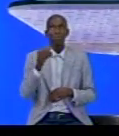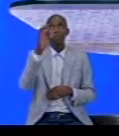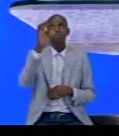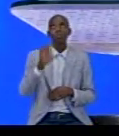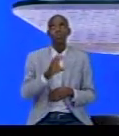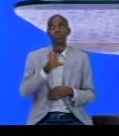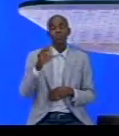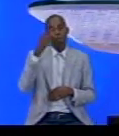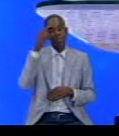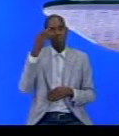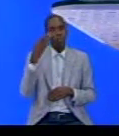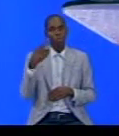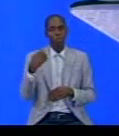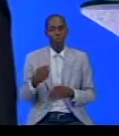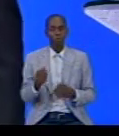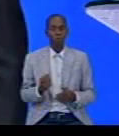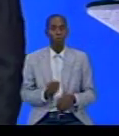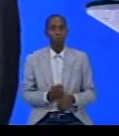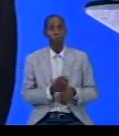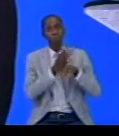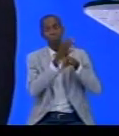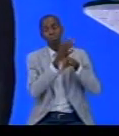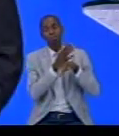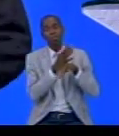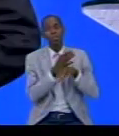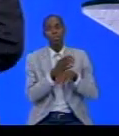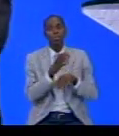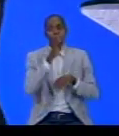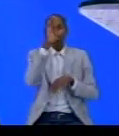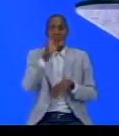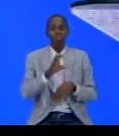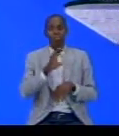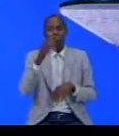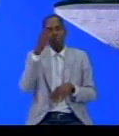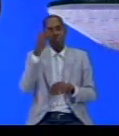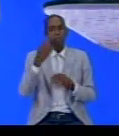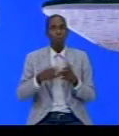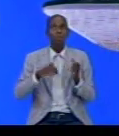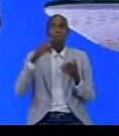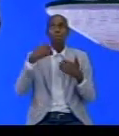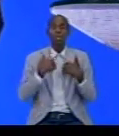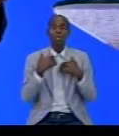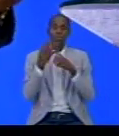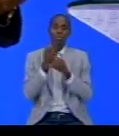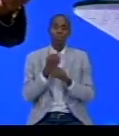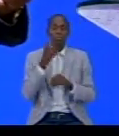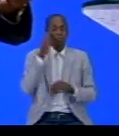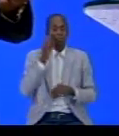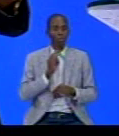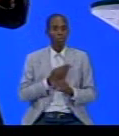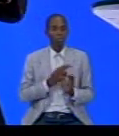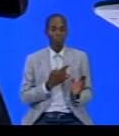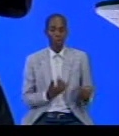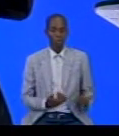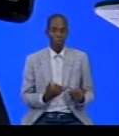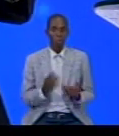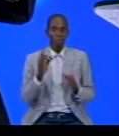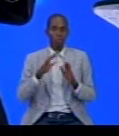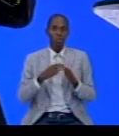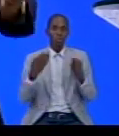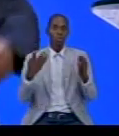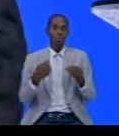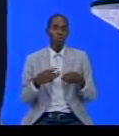because of Calvary, because of what he has accomplished for us already, he opened the way to the Father through